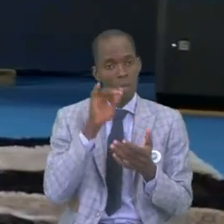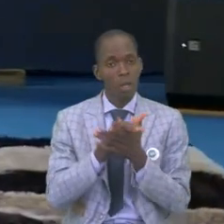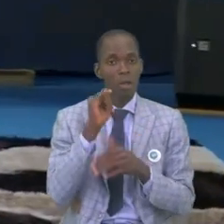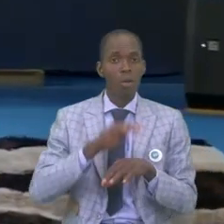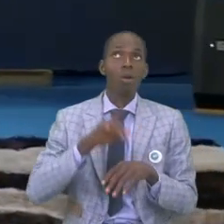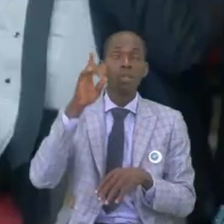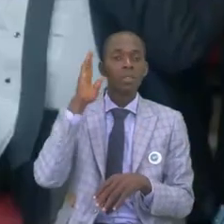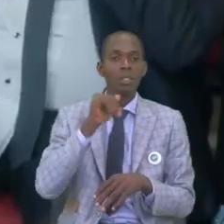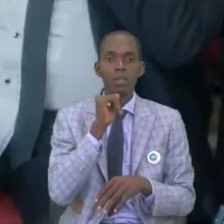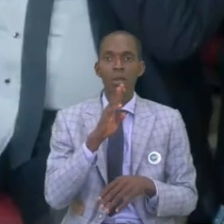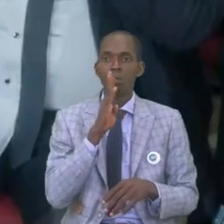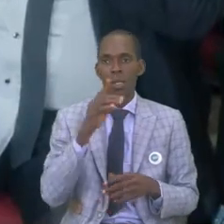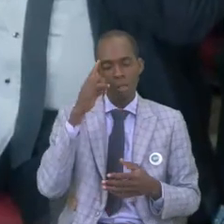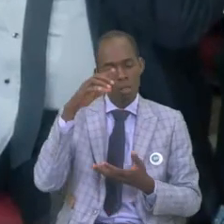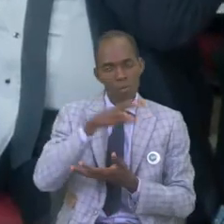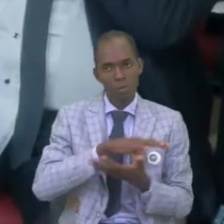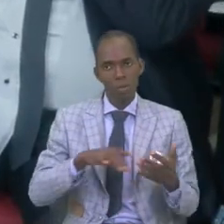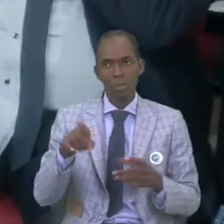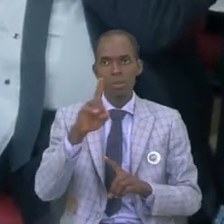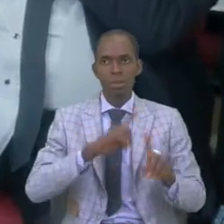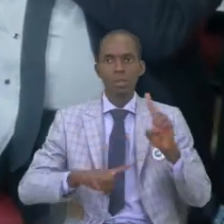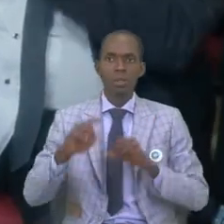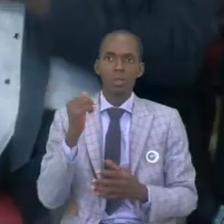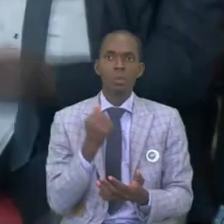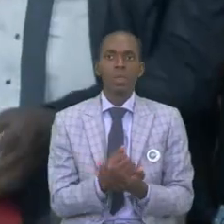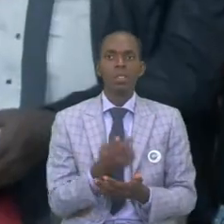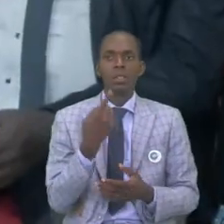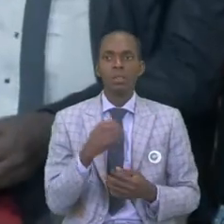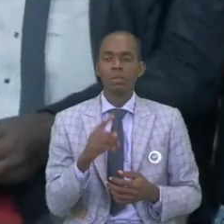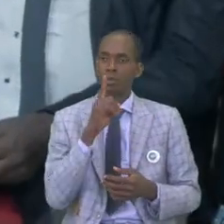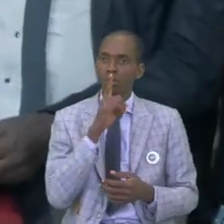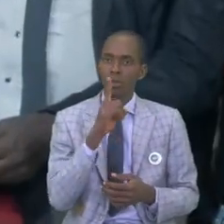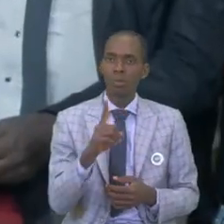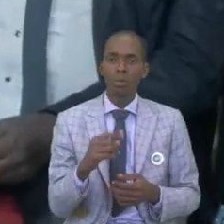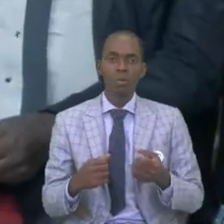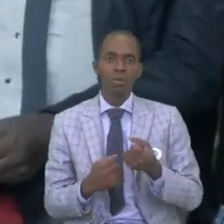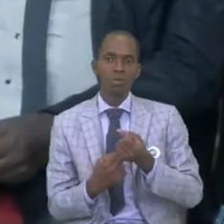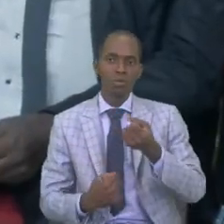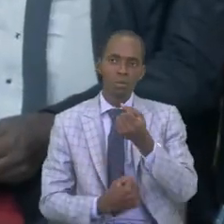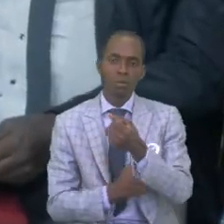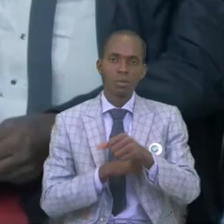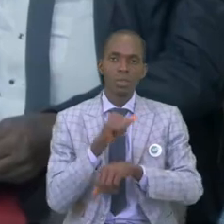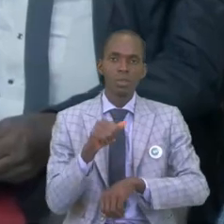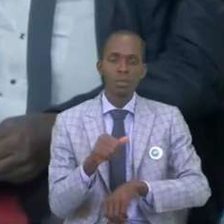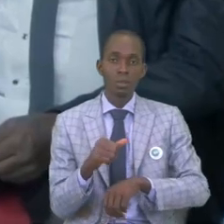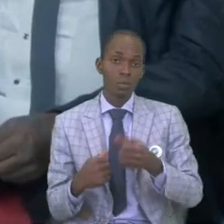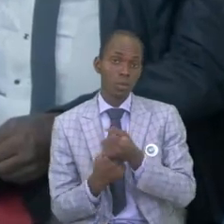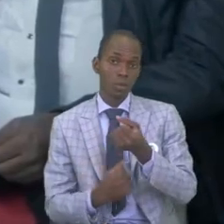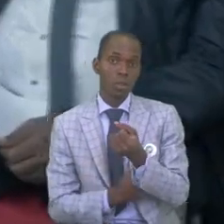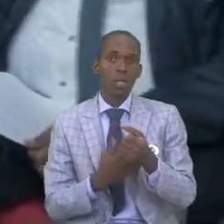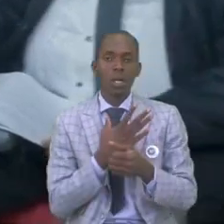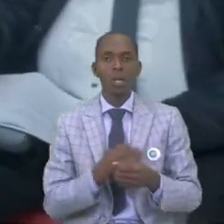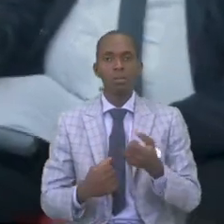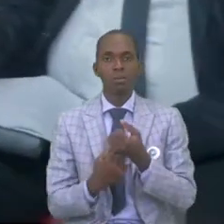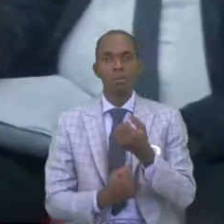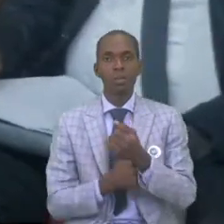of God said, the sure foundation and cornerstone of the church. We're